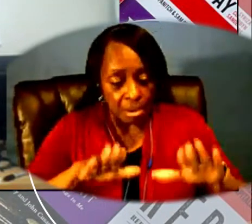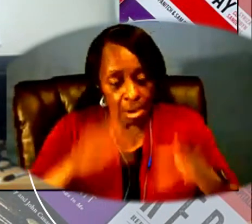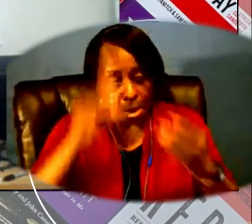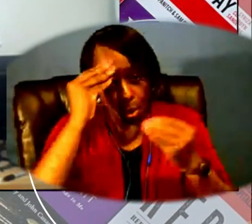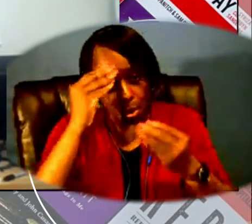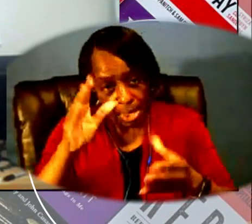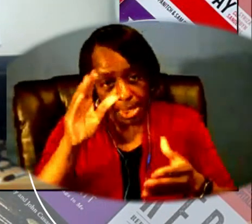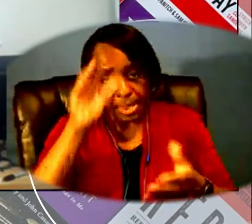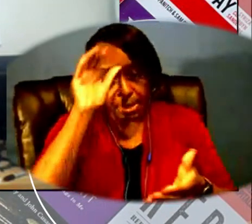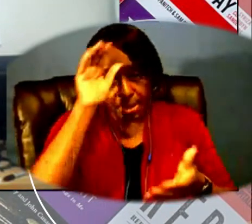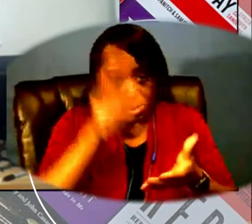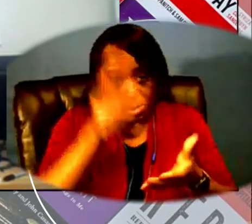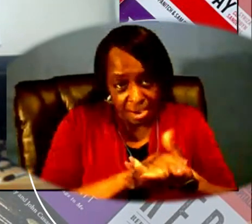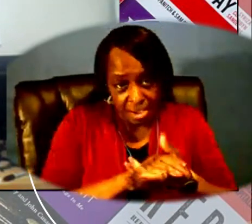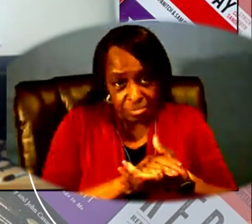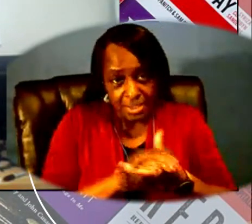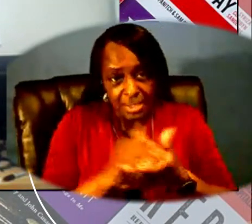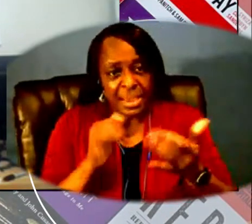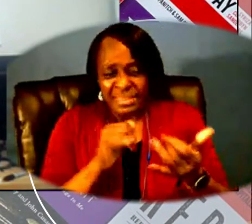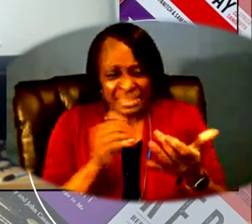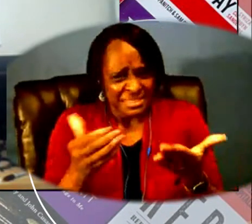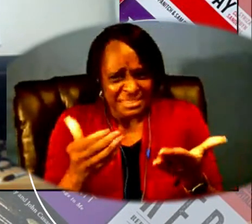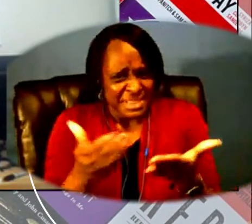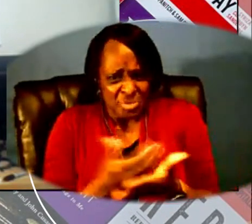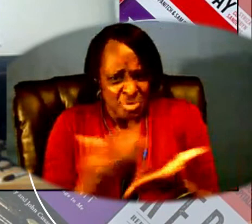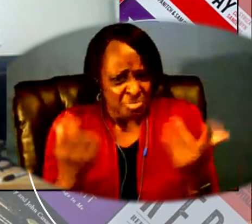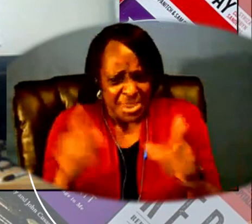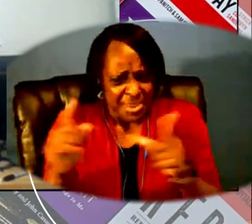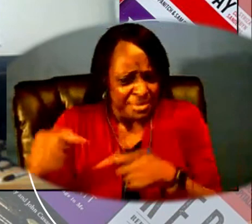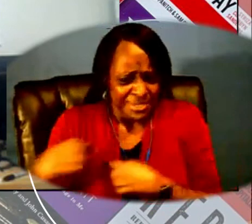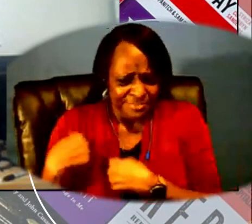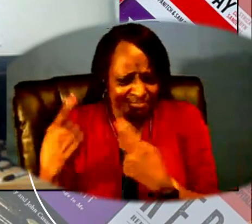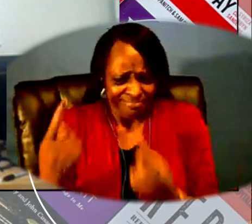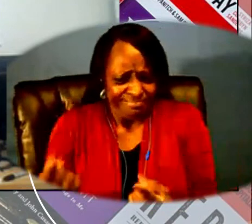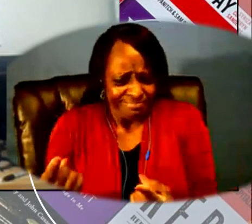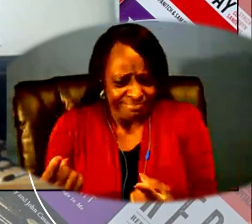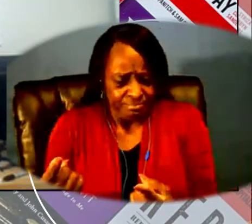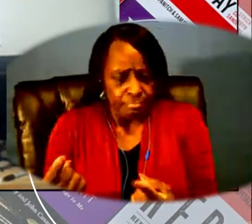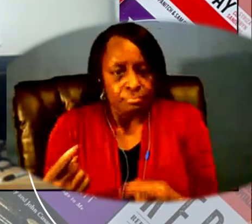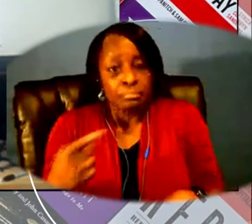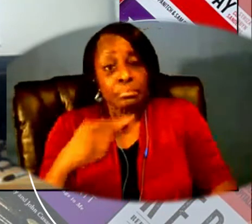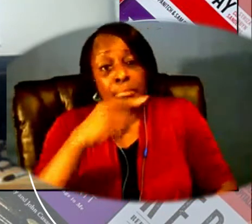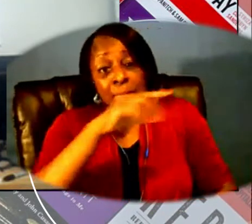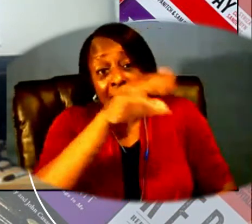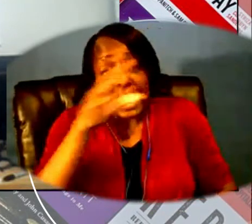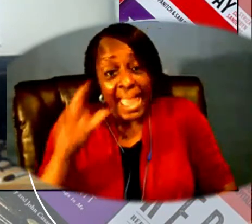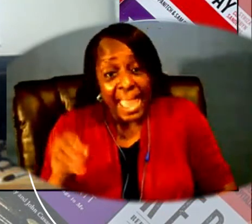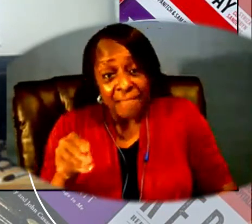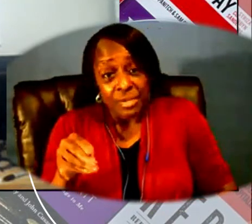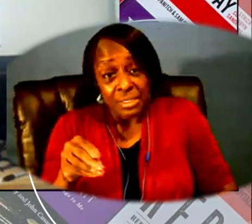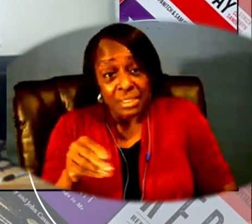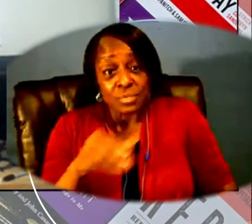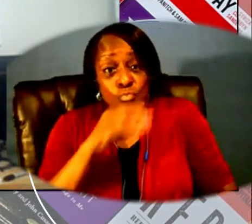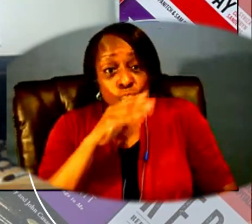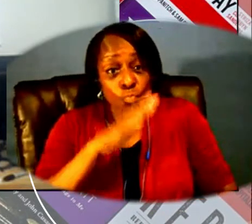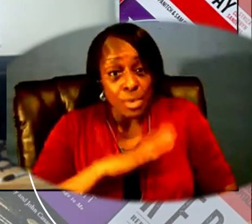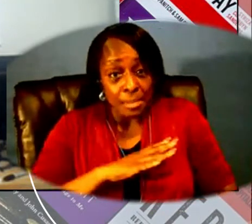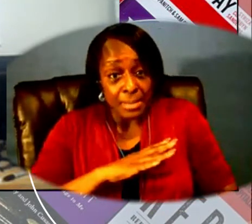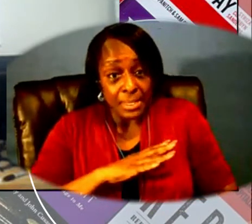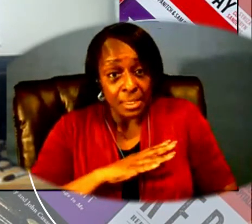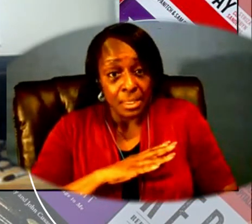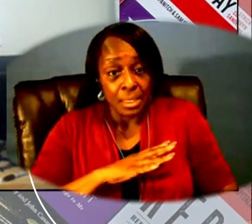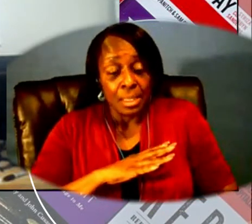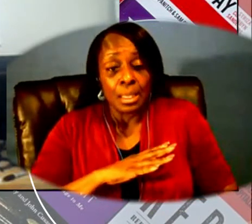forward, this is not a new phenomenon. African women have always been used